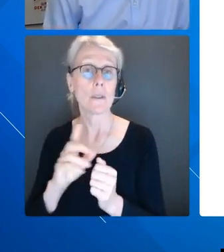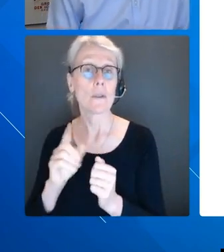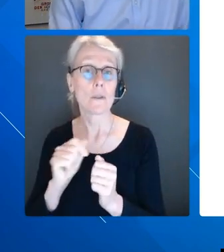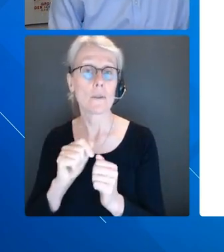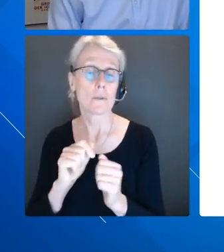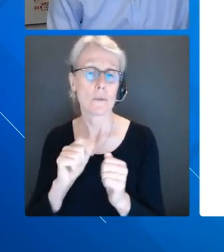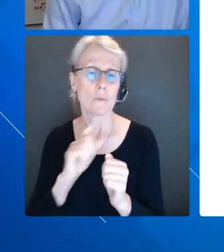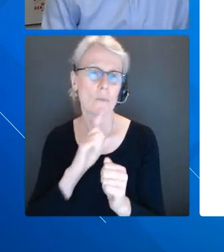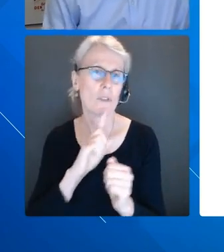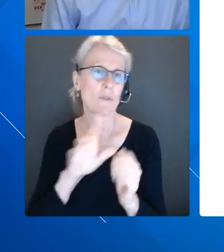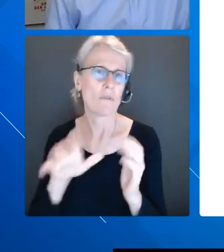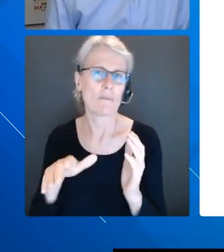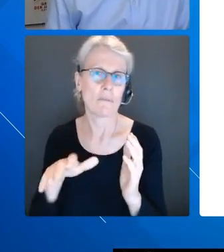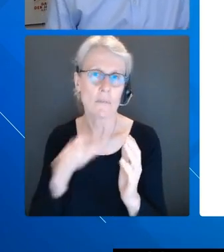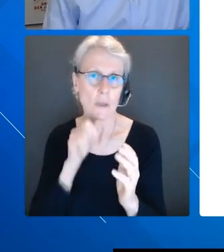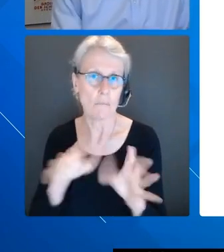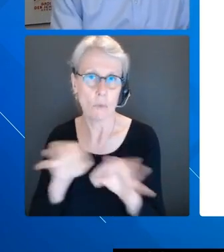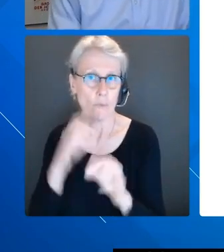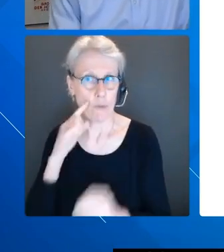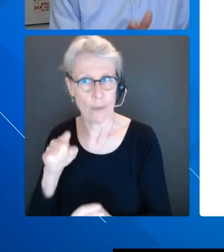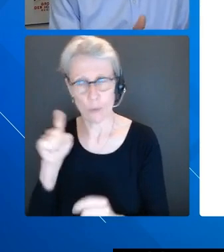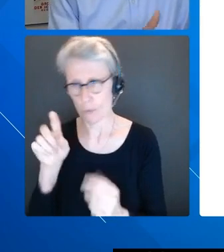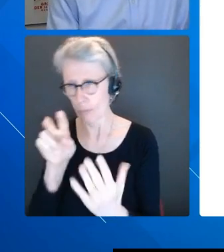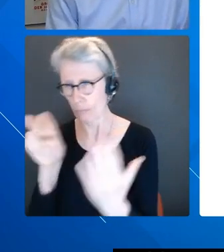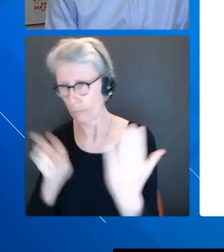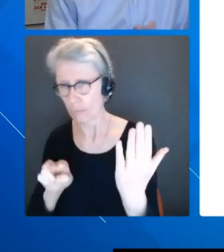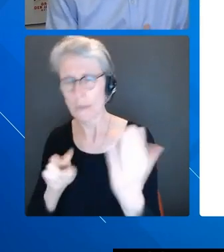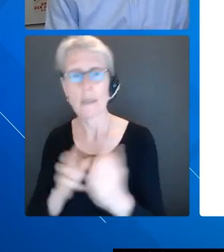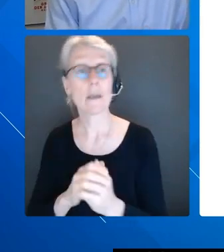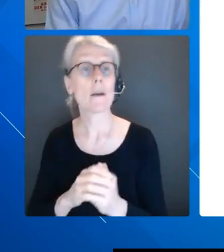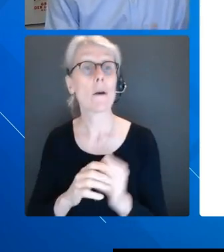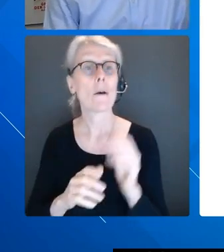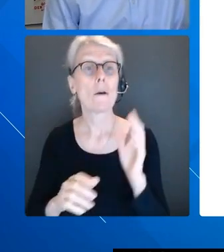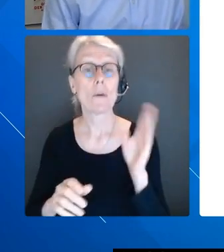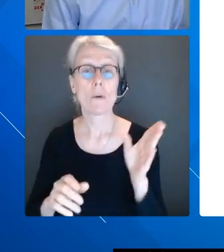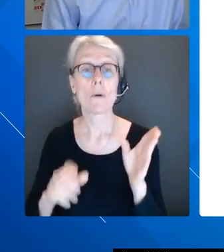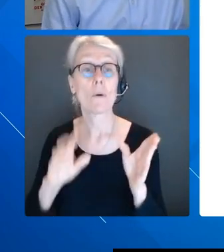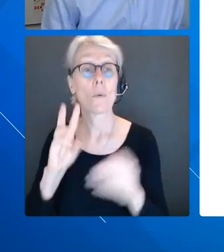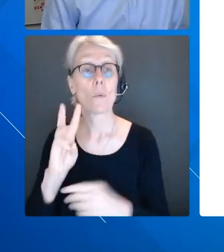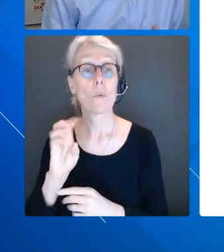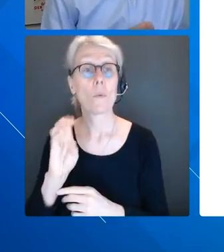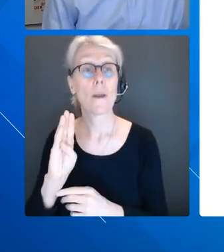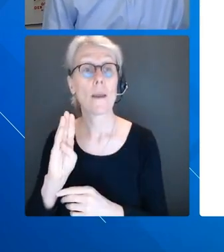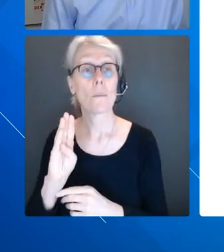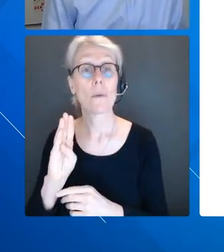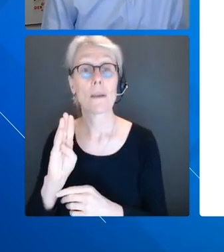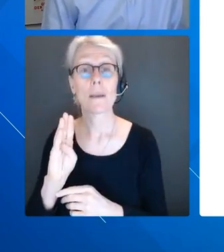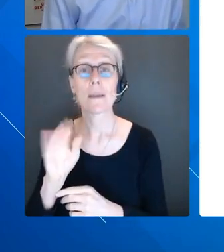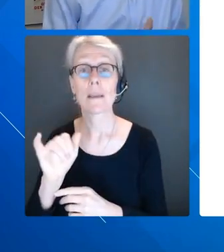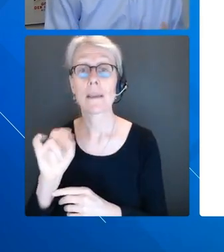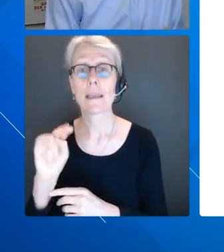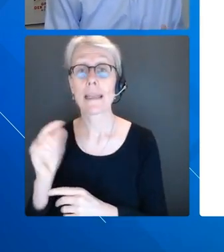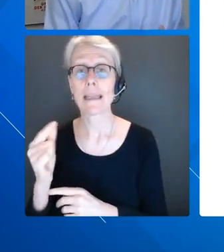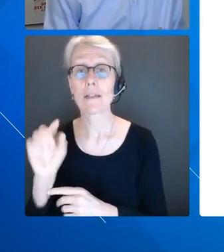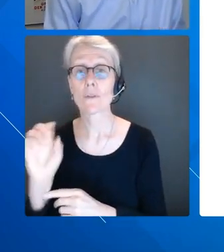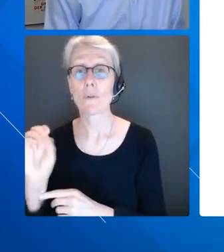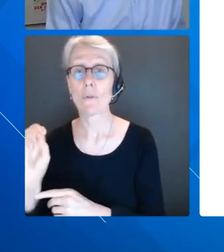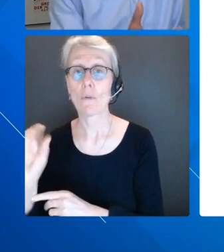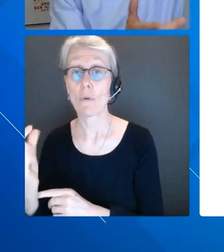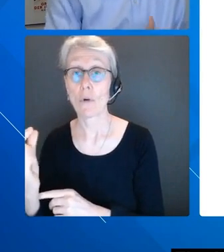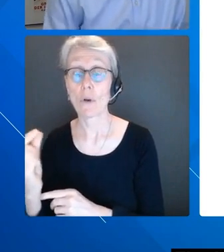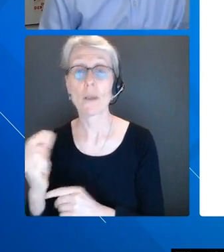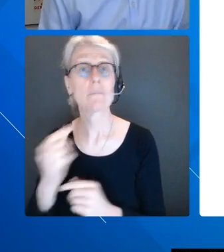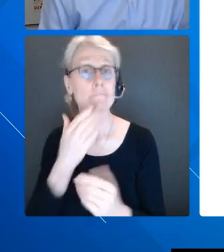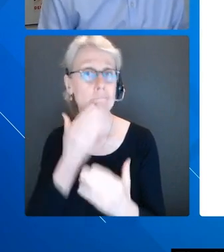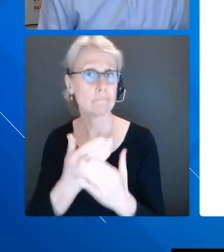quote. And this is that there's a WebAIM article, webaim.org, great article about alt